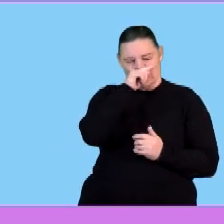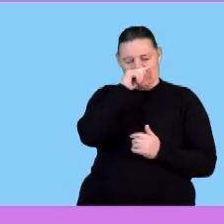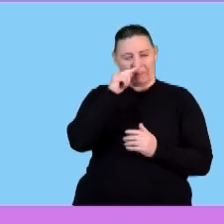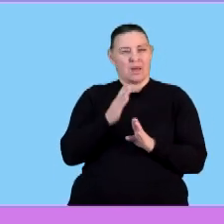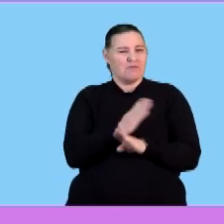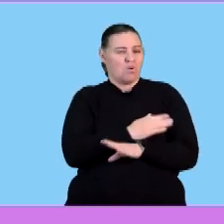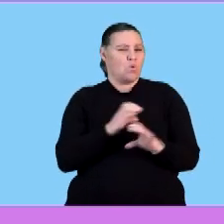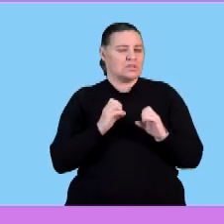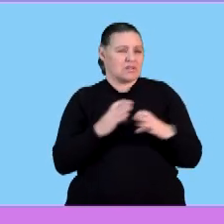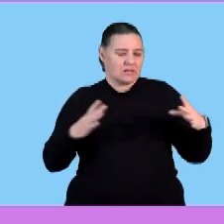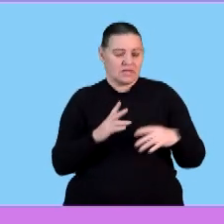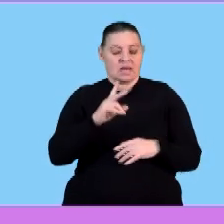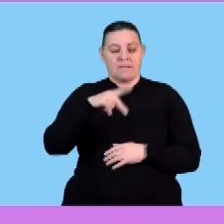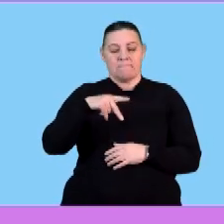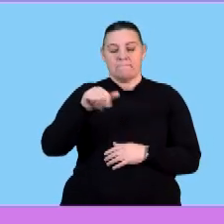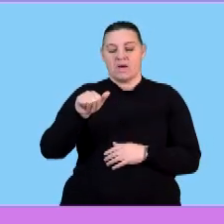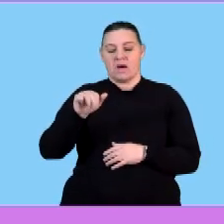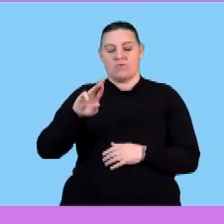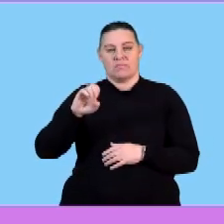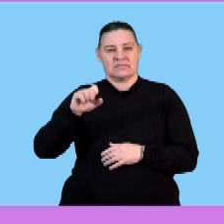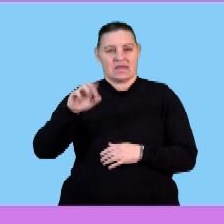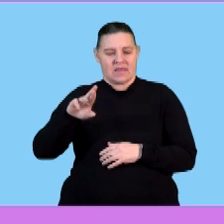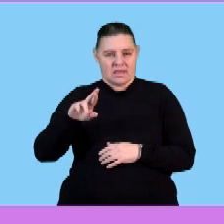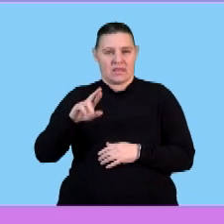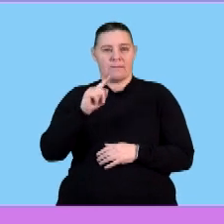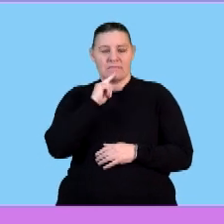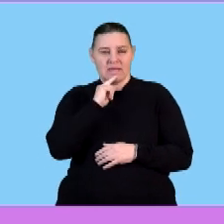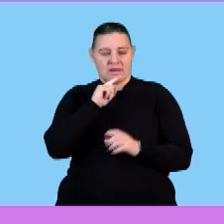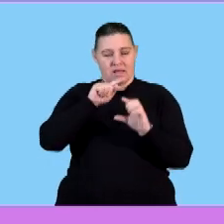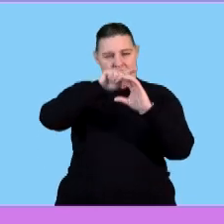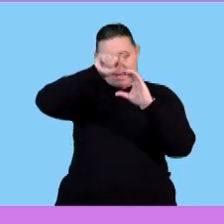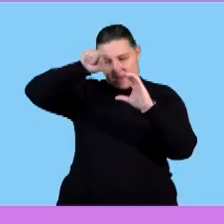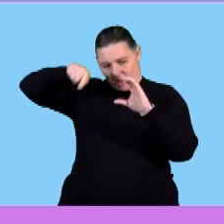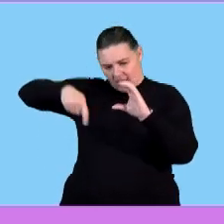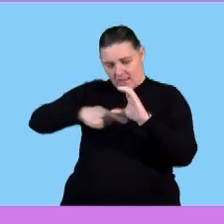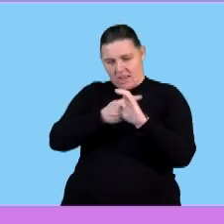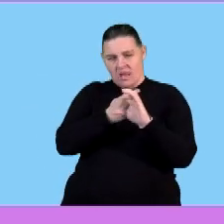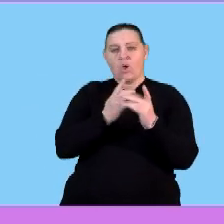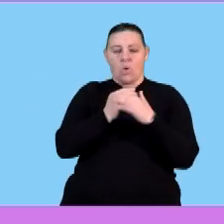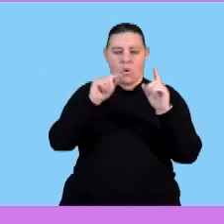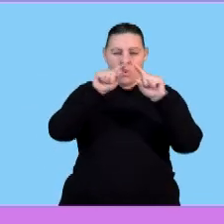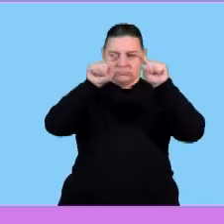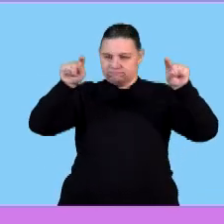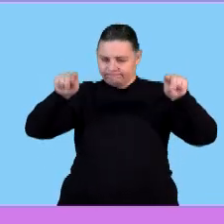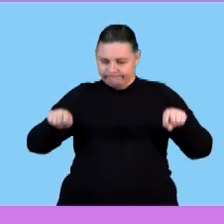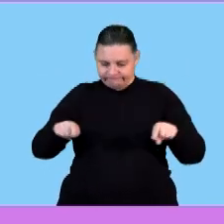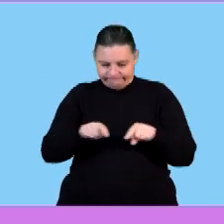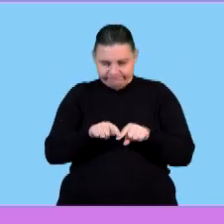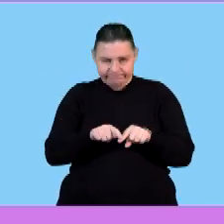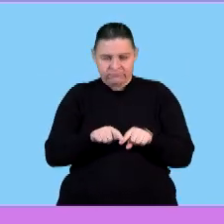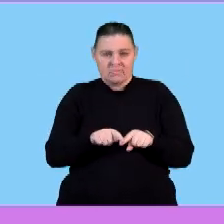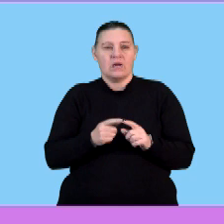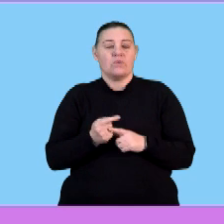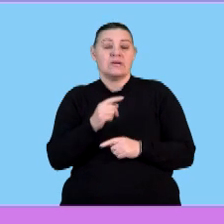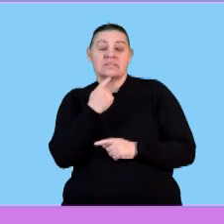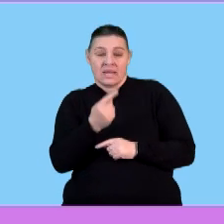Before we begin, perimeter is the sum of the lines forming the boundary of a shape, the edges of a shape. So, looking at